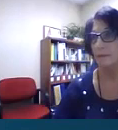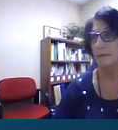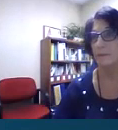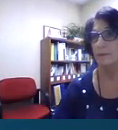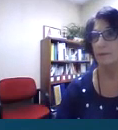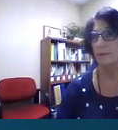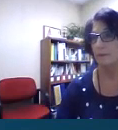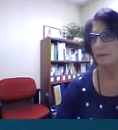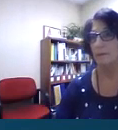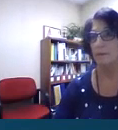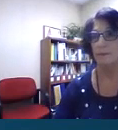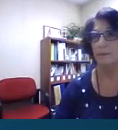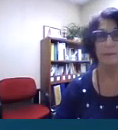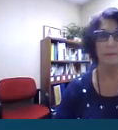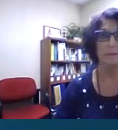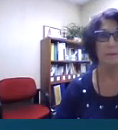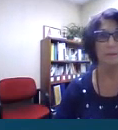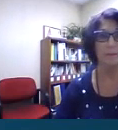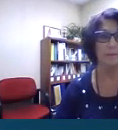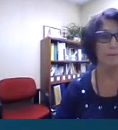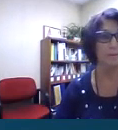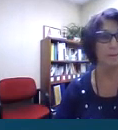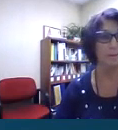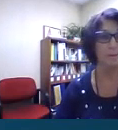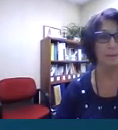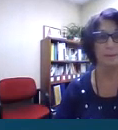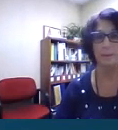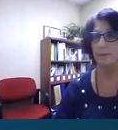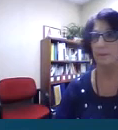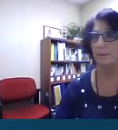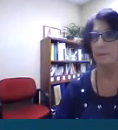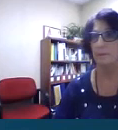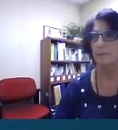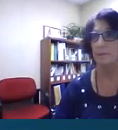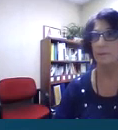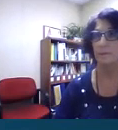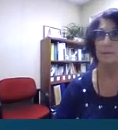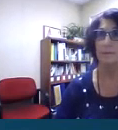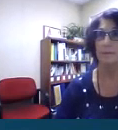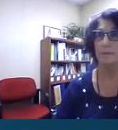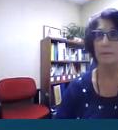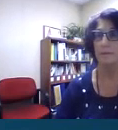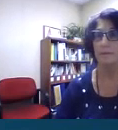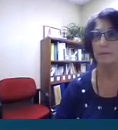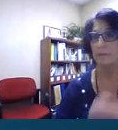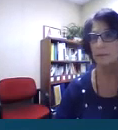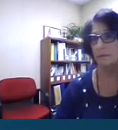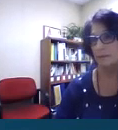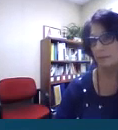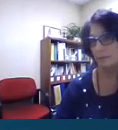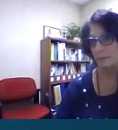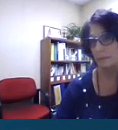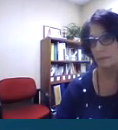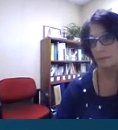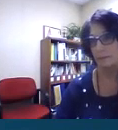Edward Bernays was one of the first public relations specialists in the 1920s. He pretty much staged a legendary